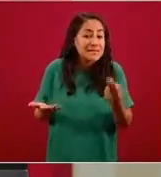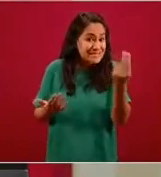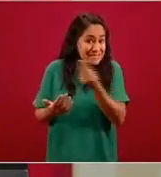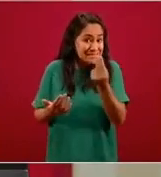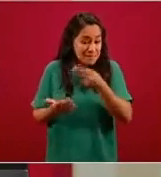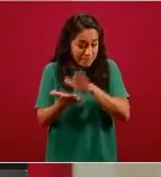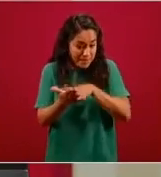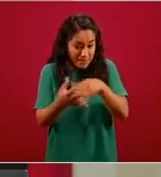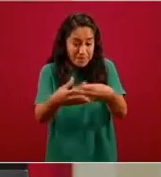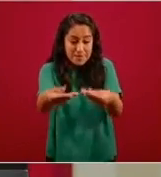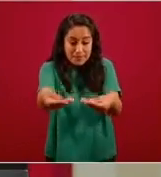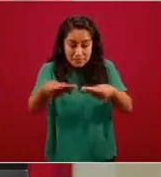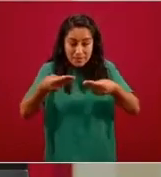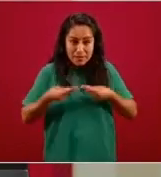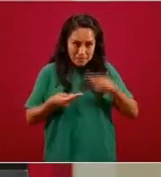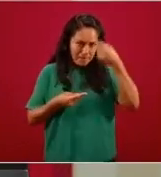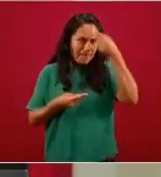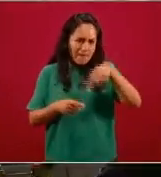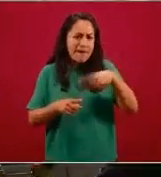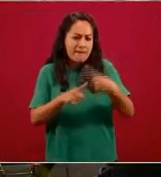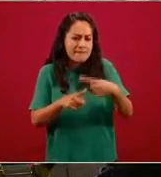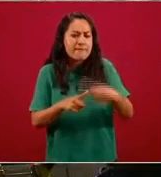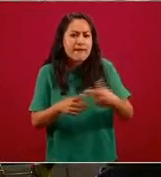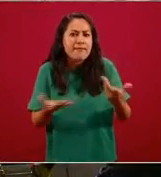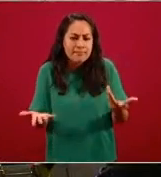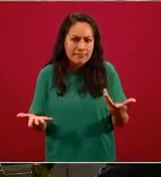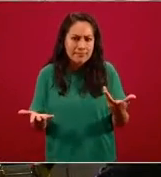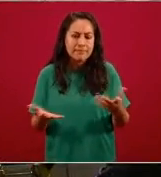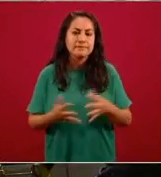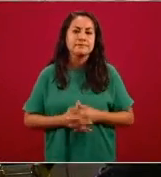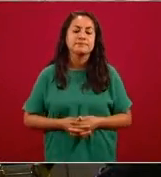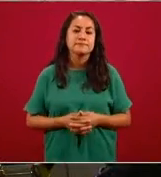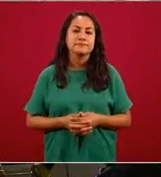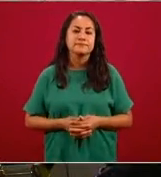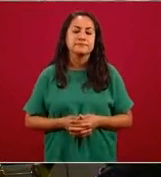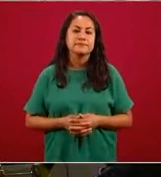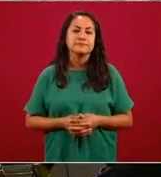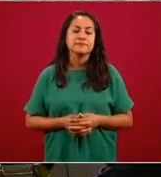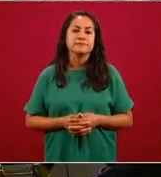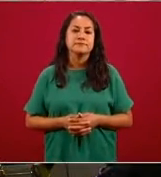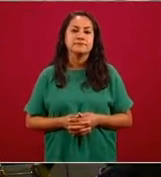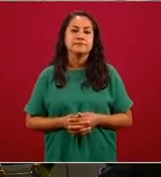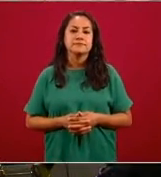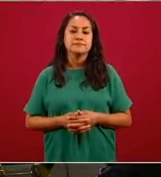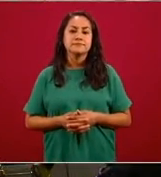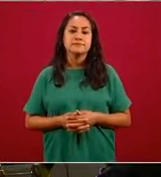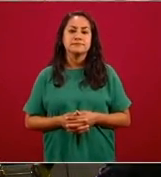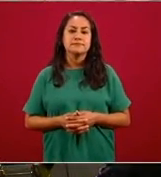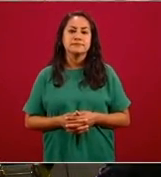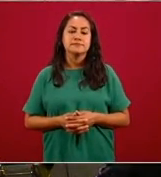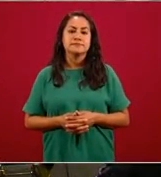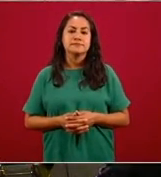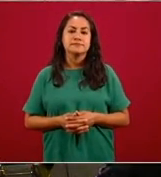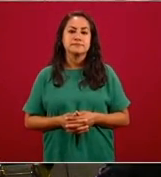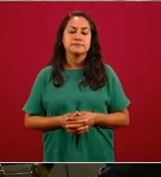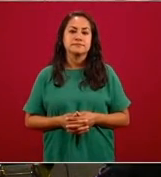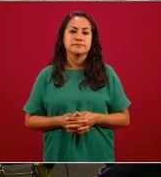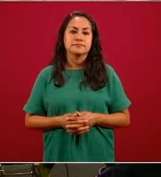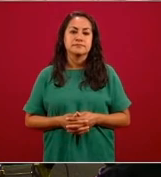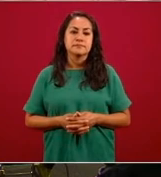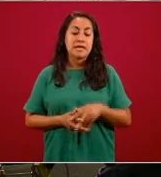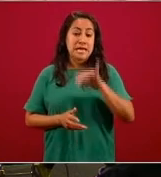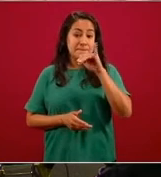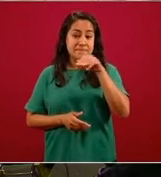and point to what's going on. Please bring us specific information. This same patient, can they make a